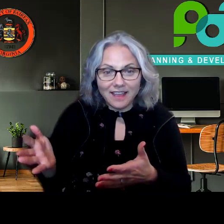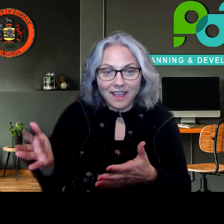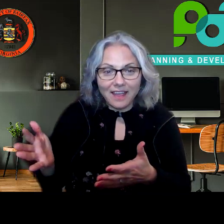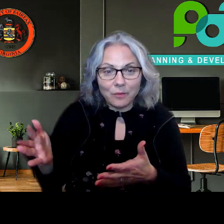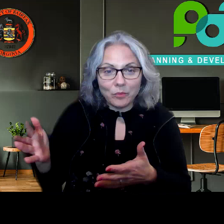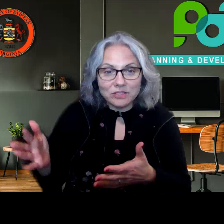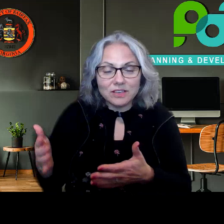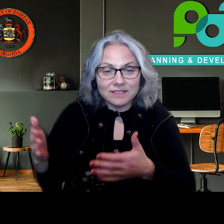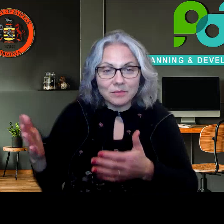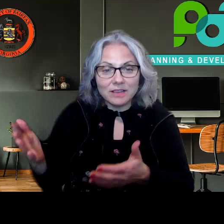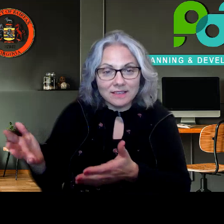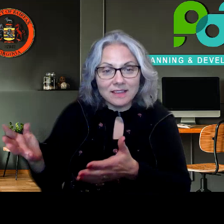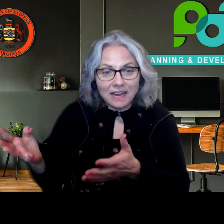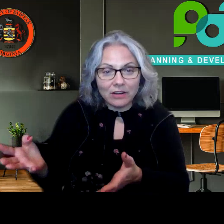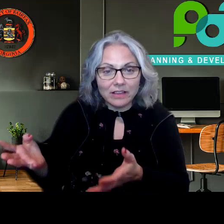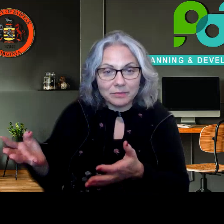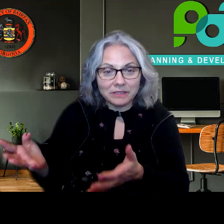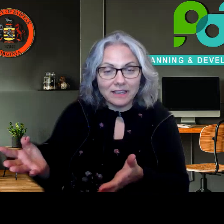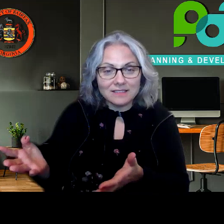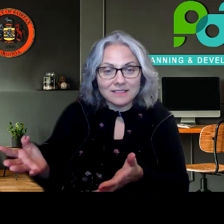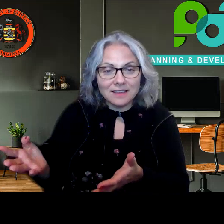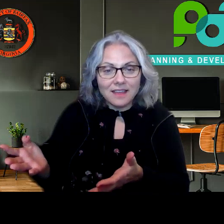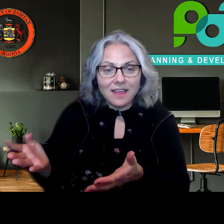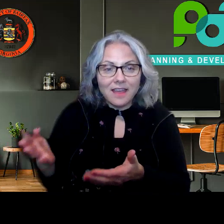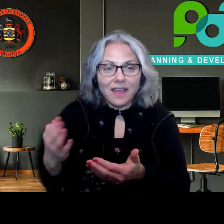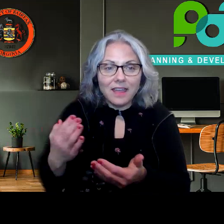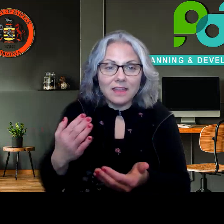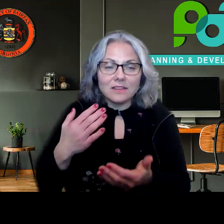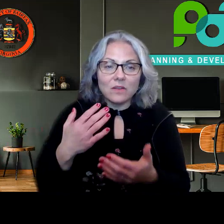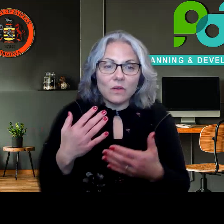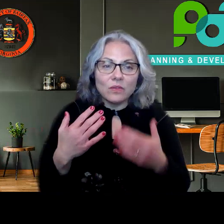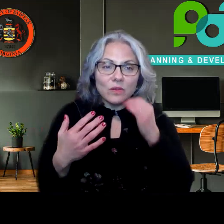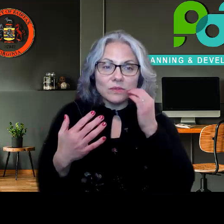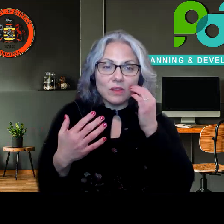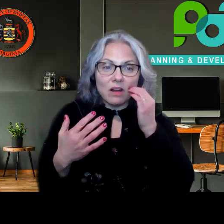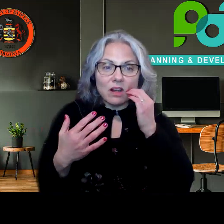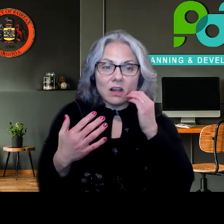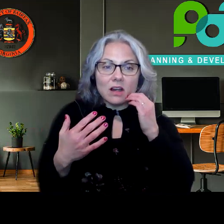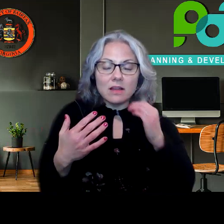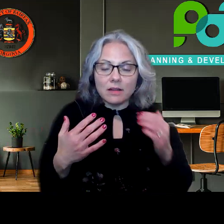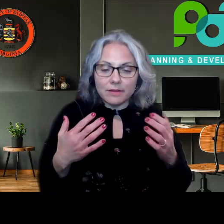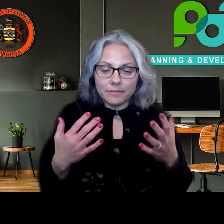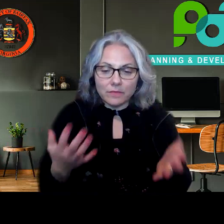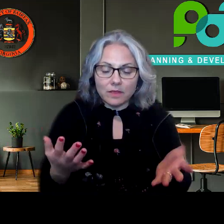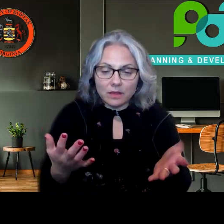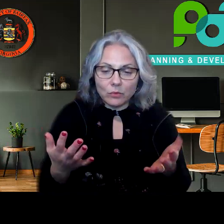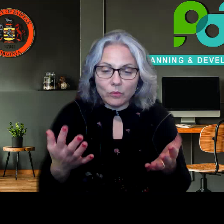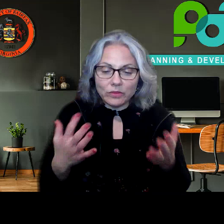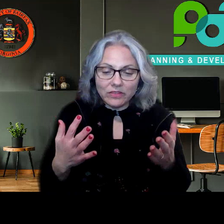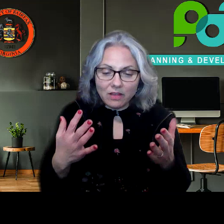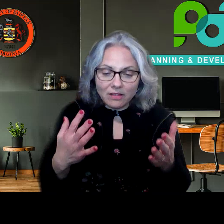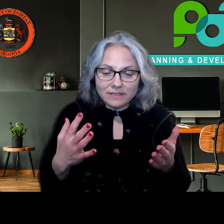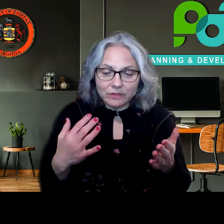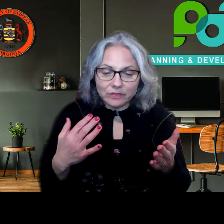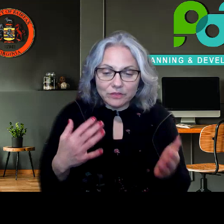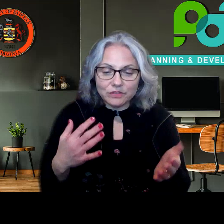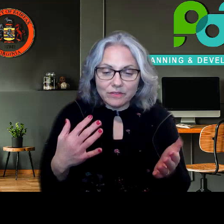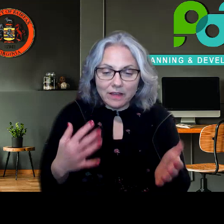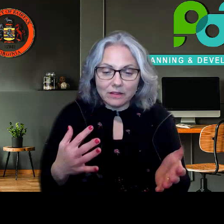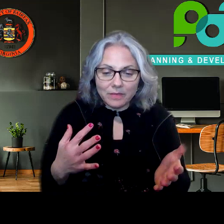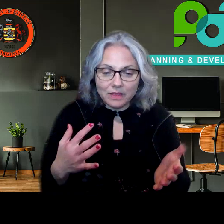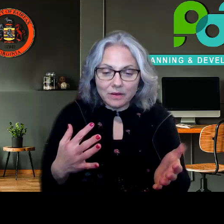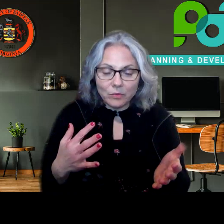development, which is in the area plans. And those are within the concept for